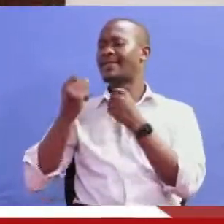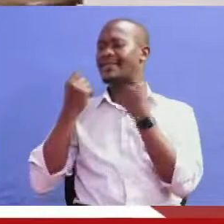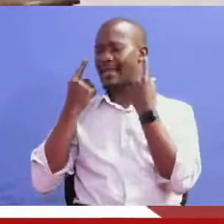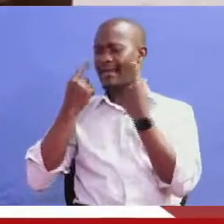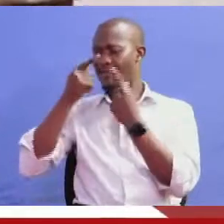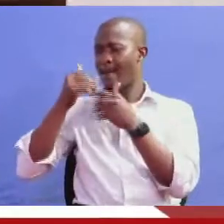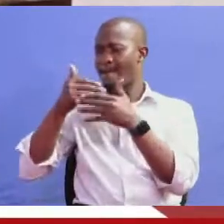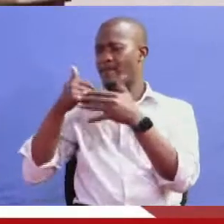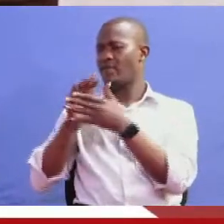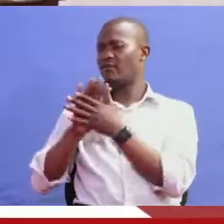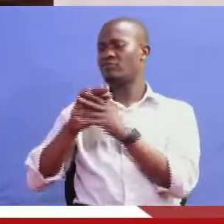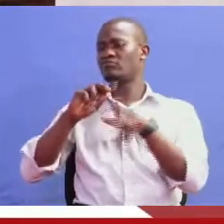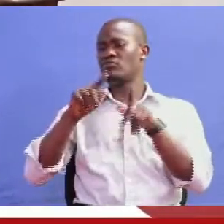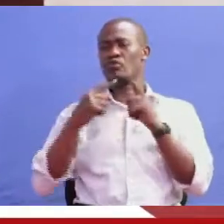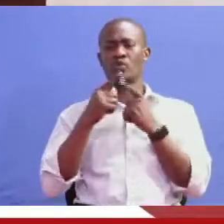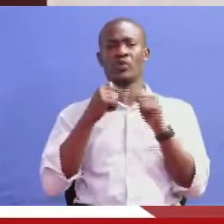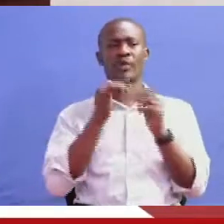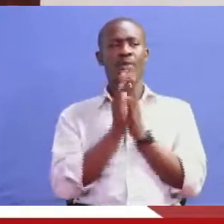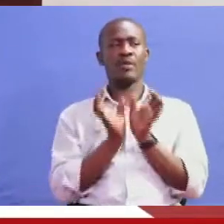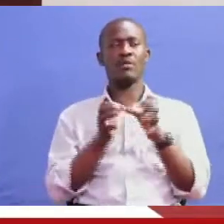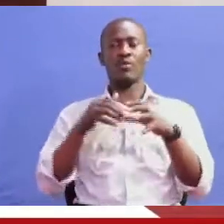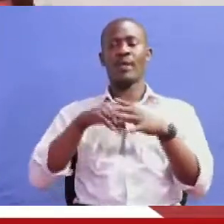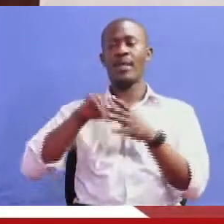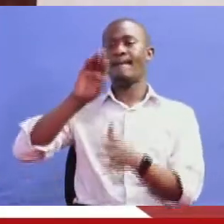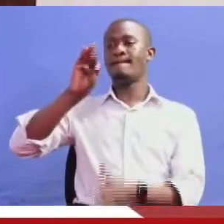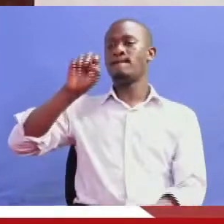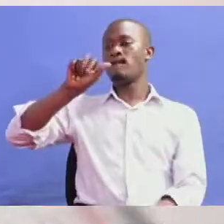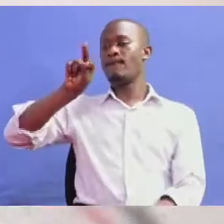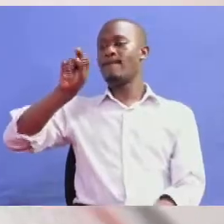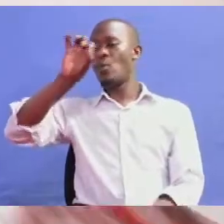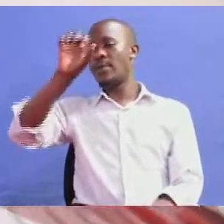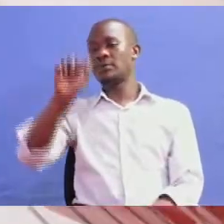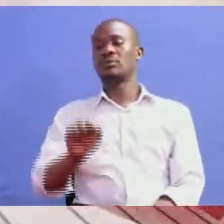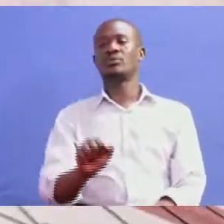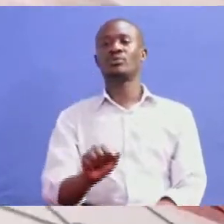the Bipartisan Talks Committee at the Bomas of Kenya.